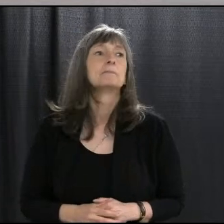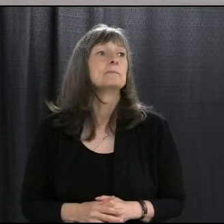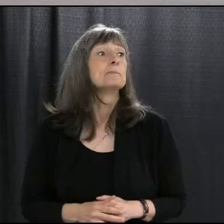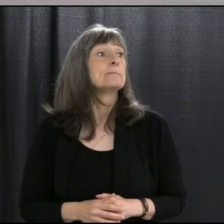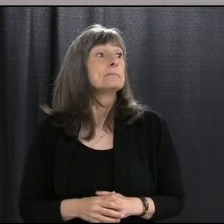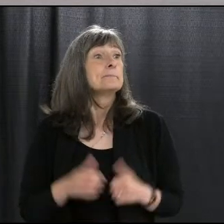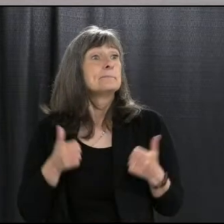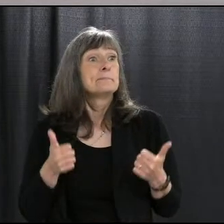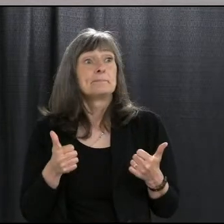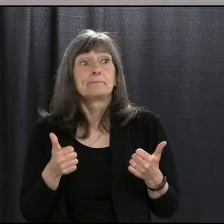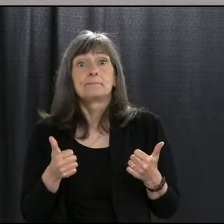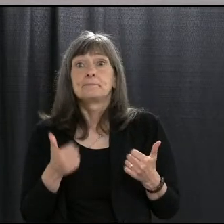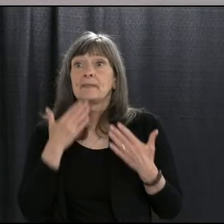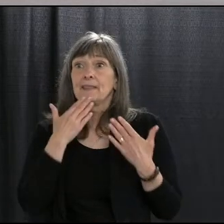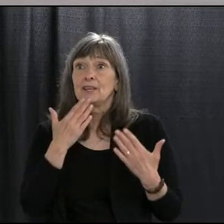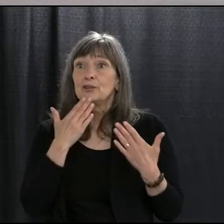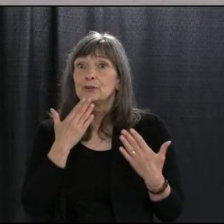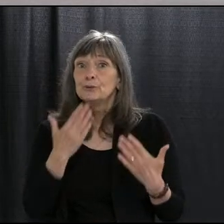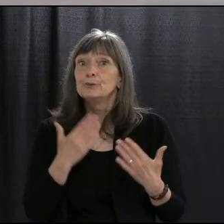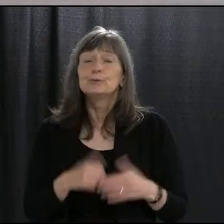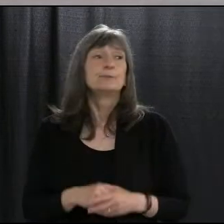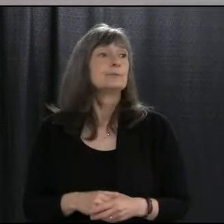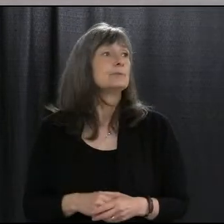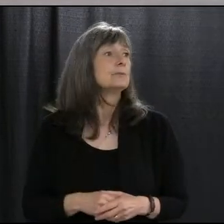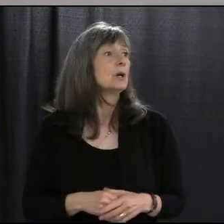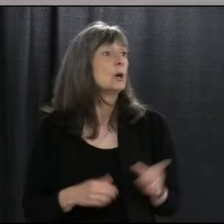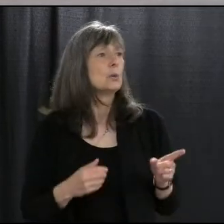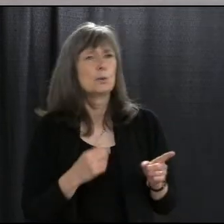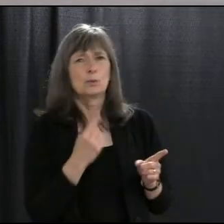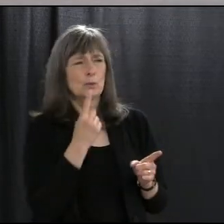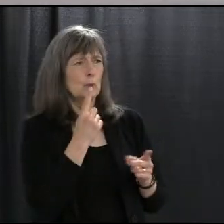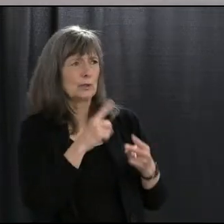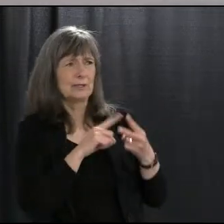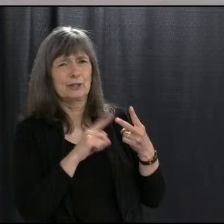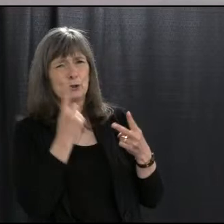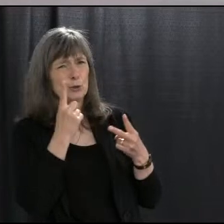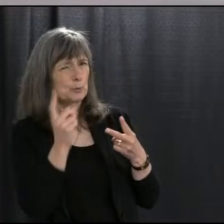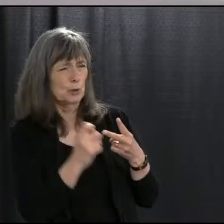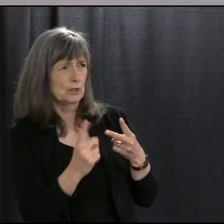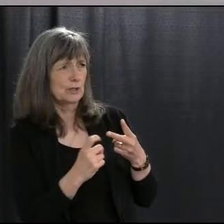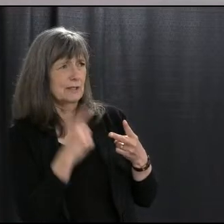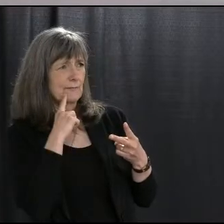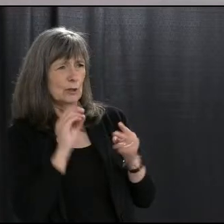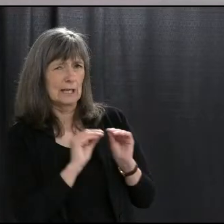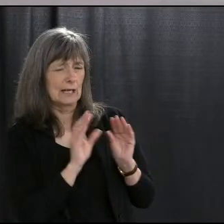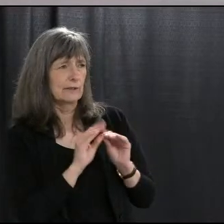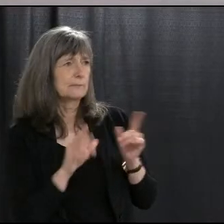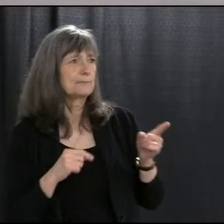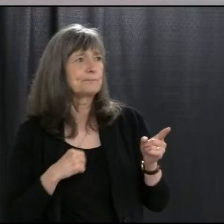excellent. Well, thank you very much, everybody. Thank you. Can I ask you Yeah. a couple questions just for some colleagues?